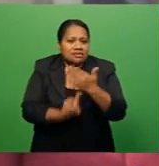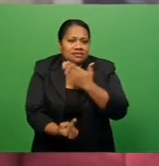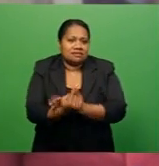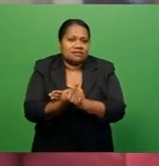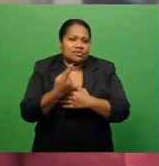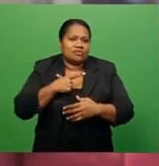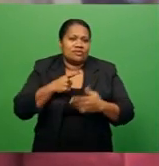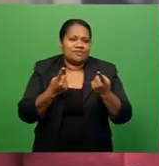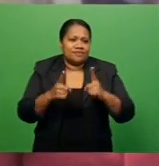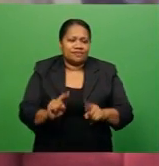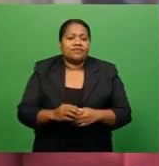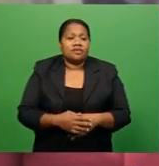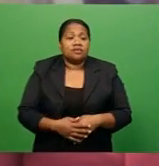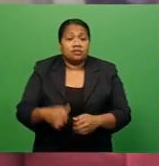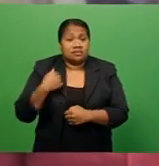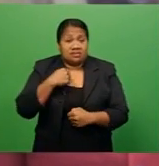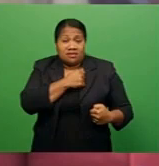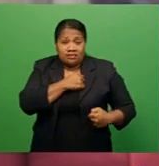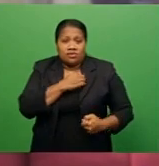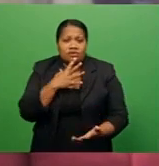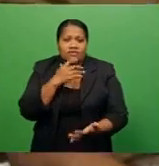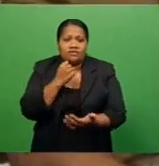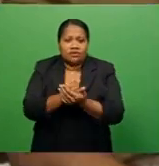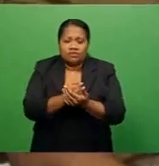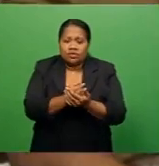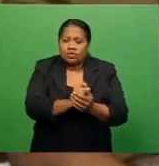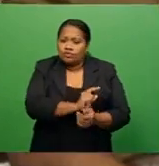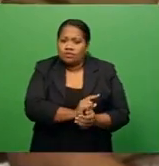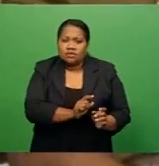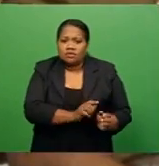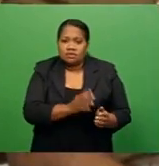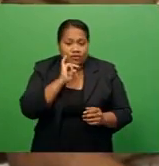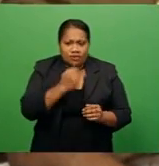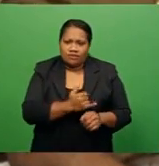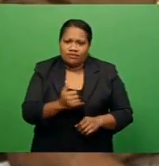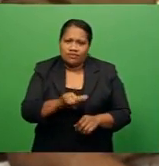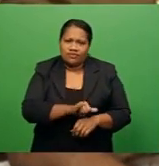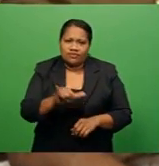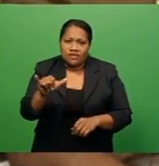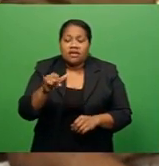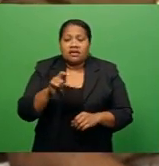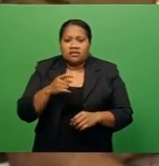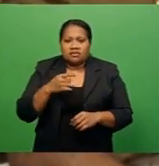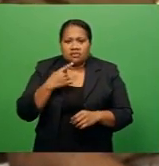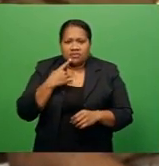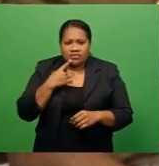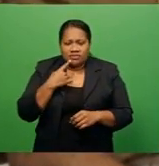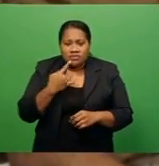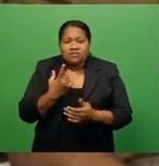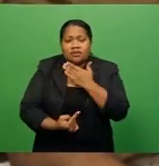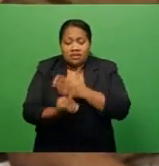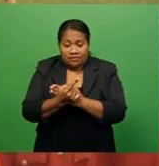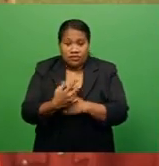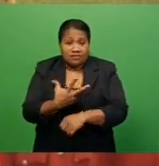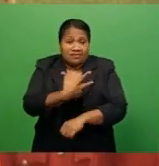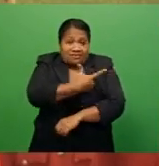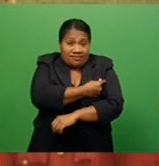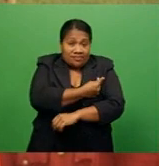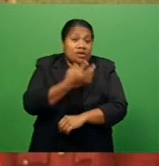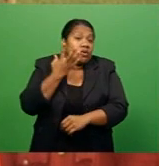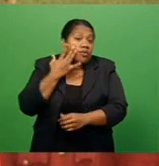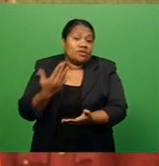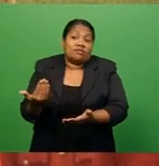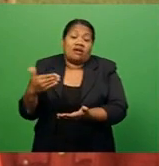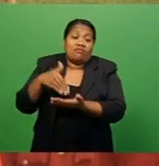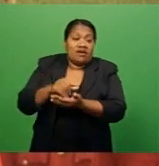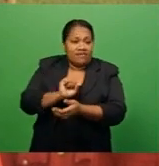confirmed deployments will continue with all personnel receiving the necessary vaccine pre-departure and upon arrival at their mission